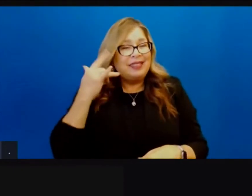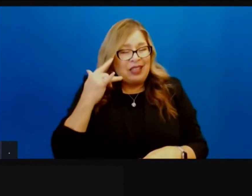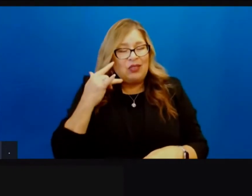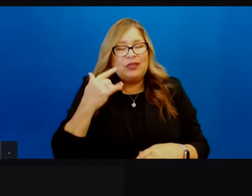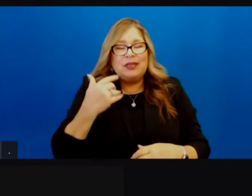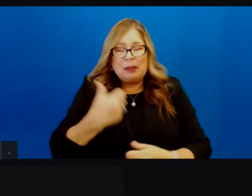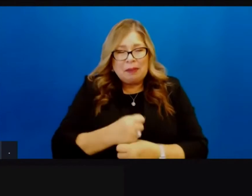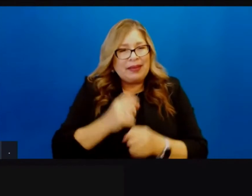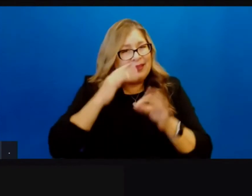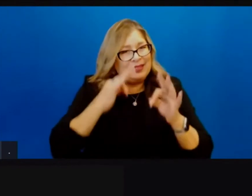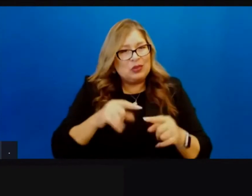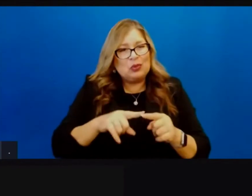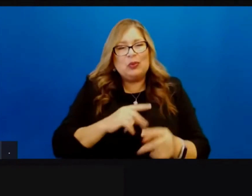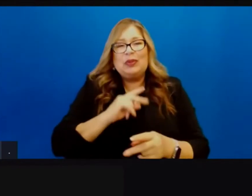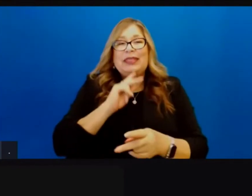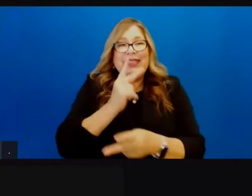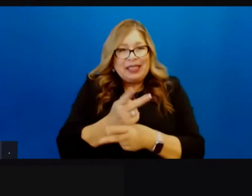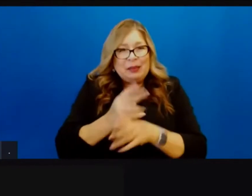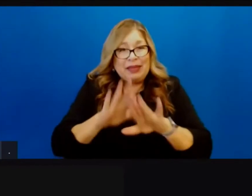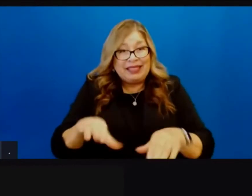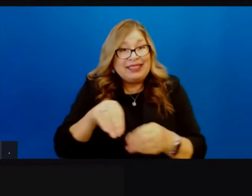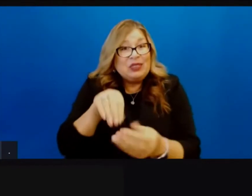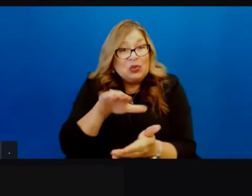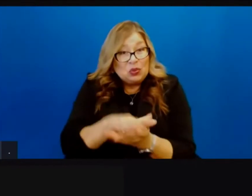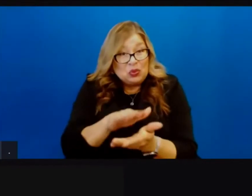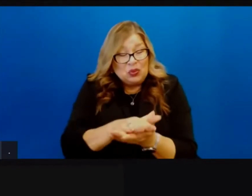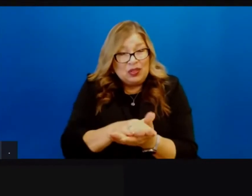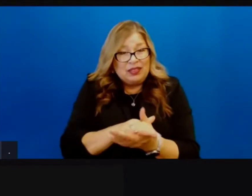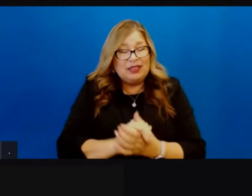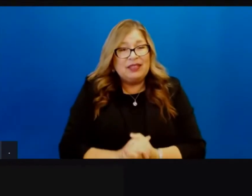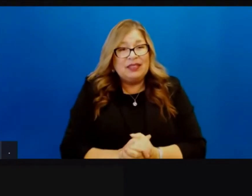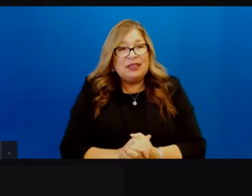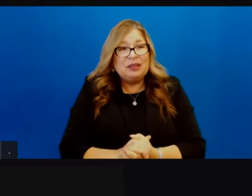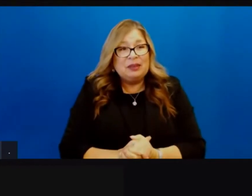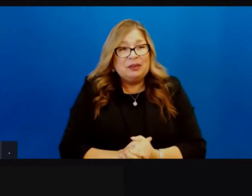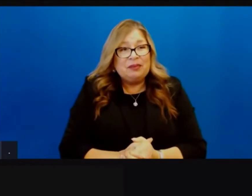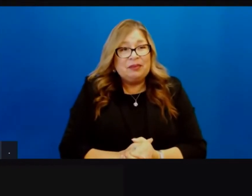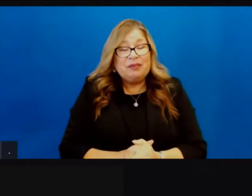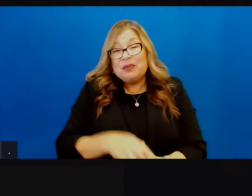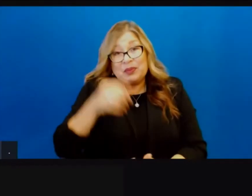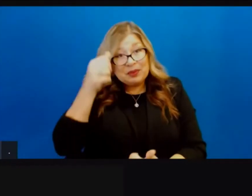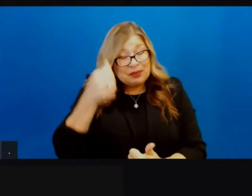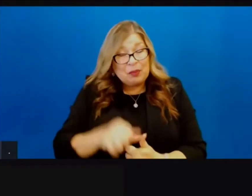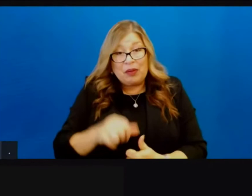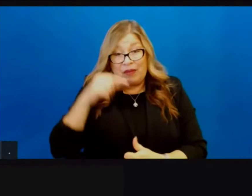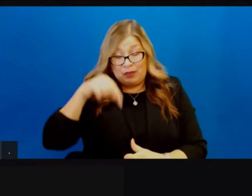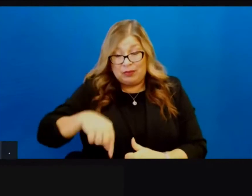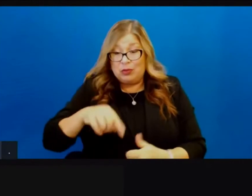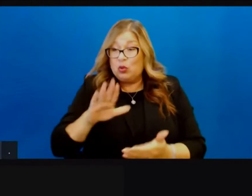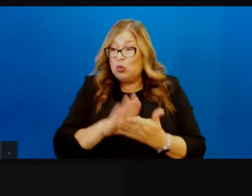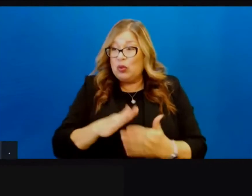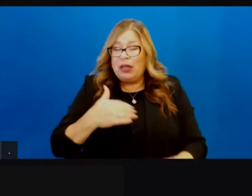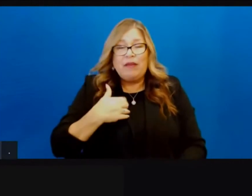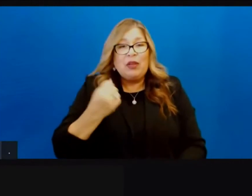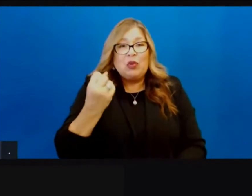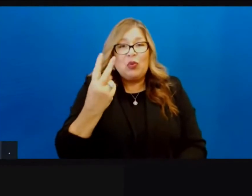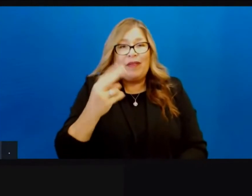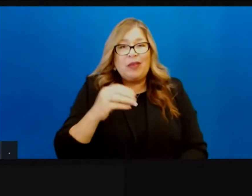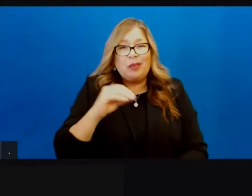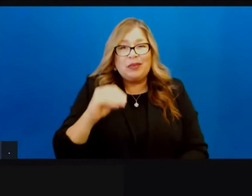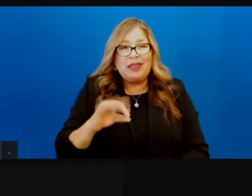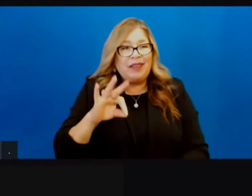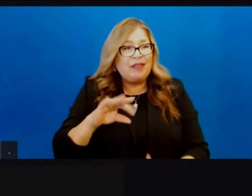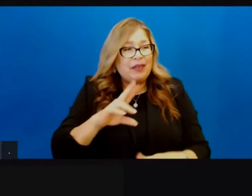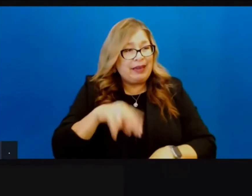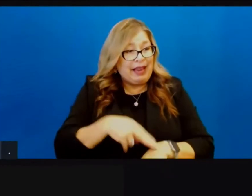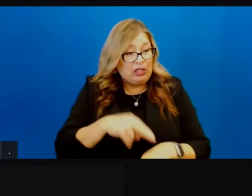keep kids in schools. I'll remind you that we've had, for a state with 12% of the nation's students,